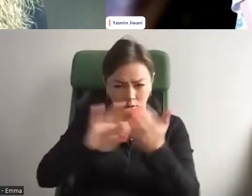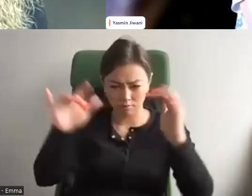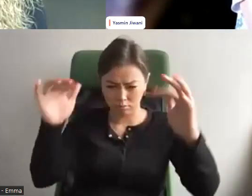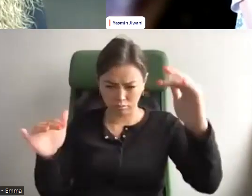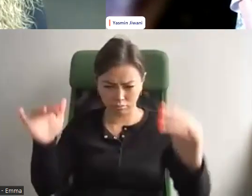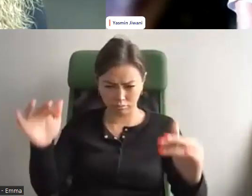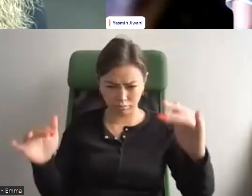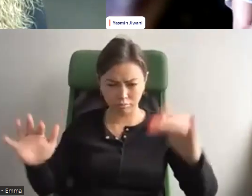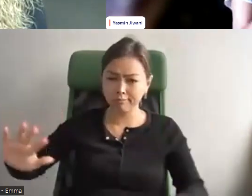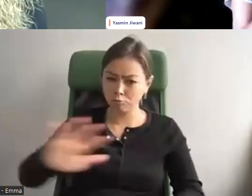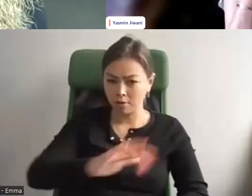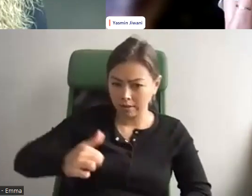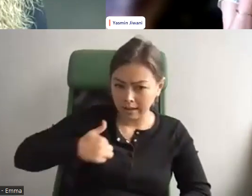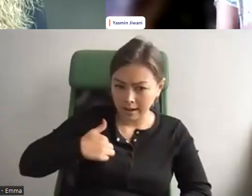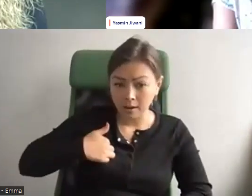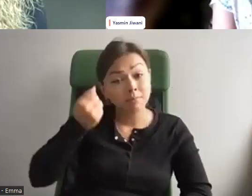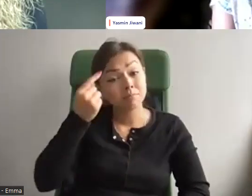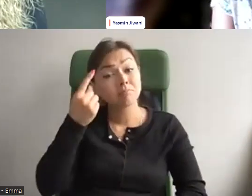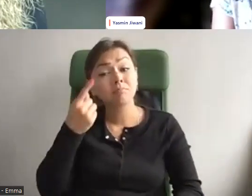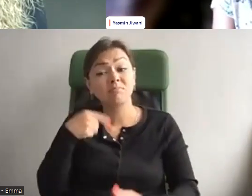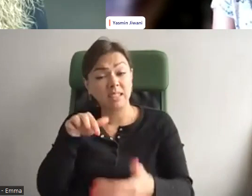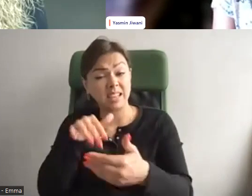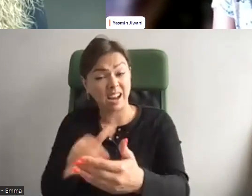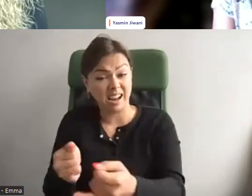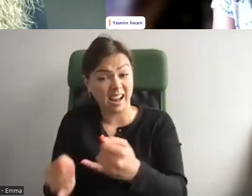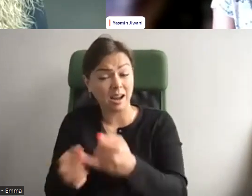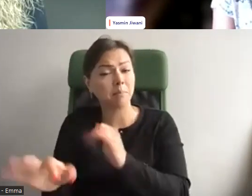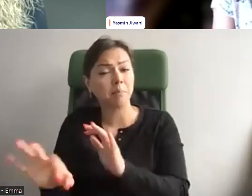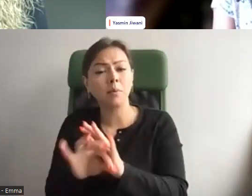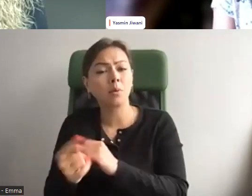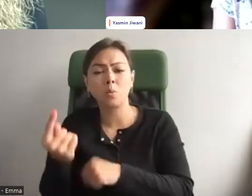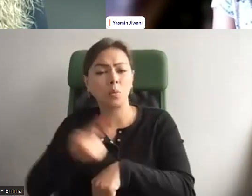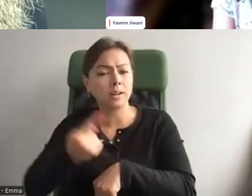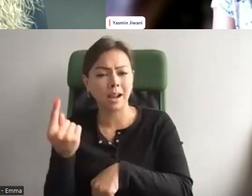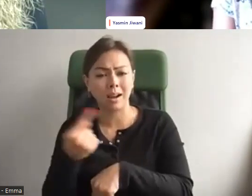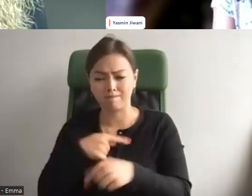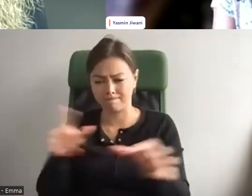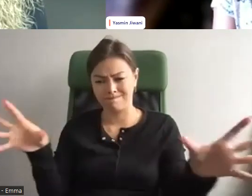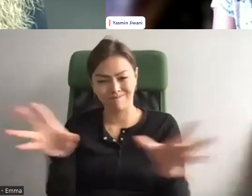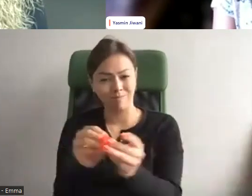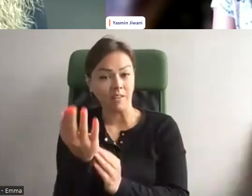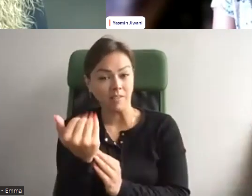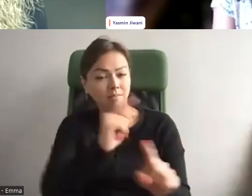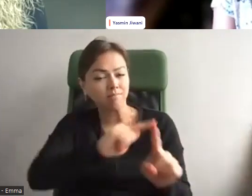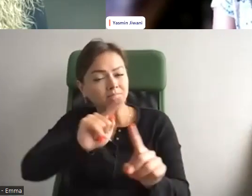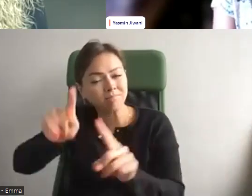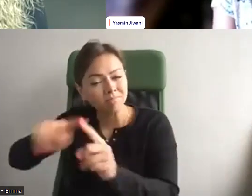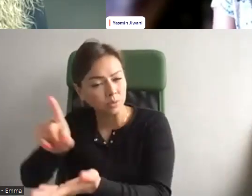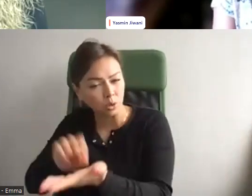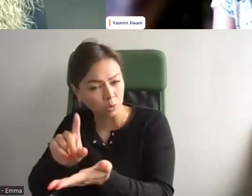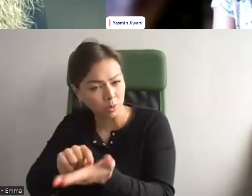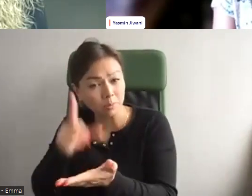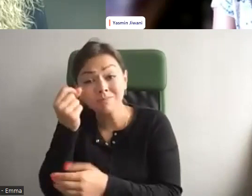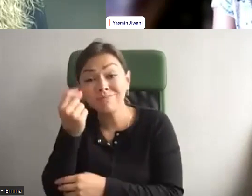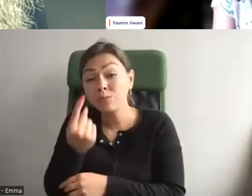end of the study, we had picked one day and looked at 15 papers. And it was the fourth year of a